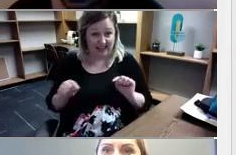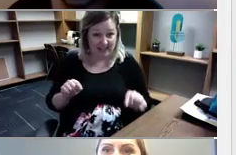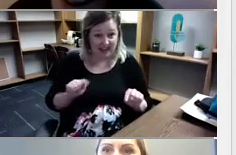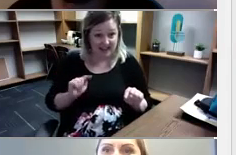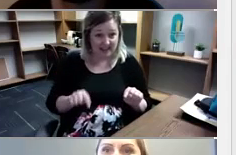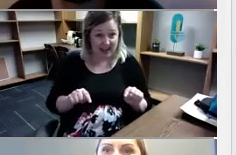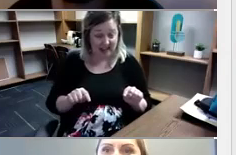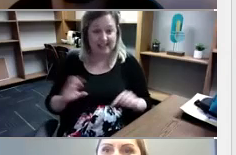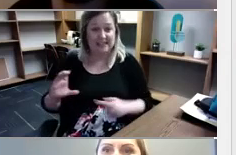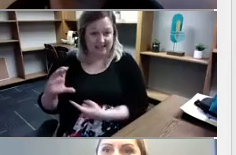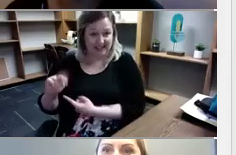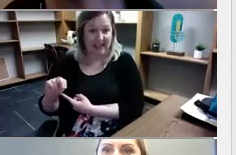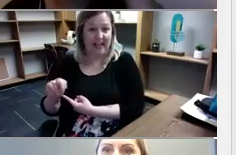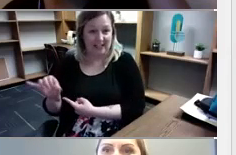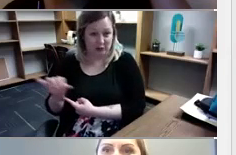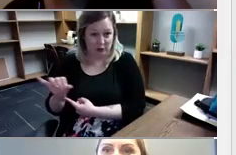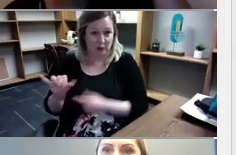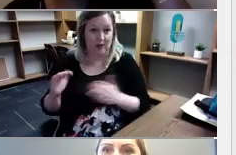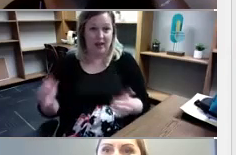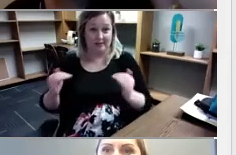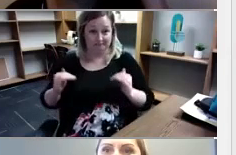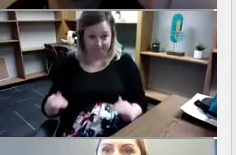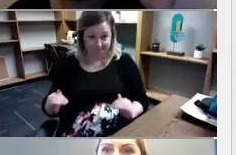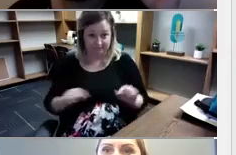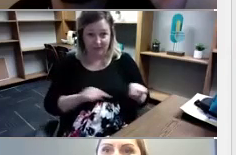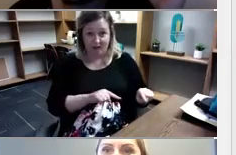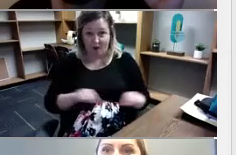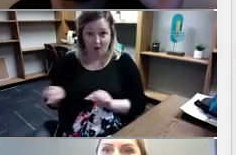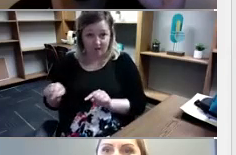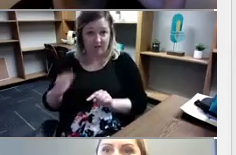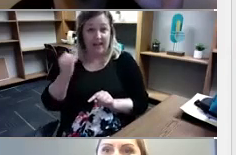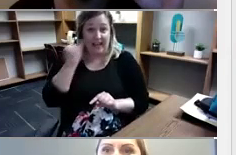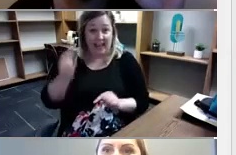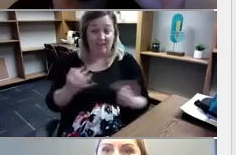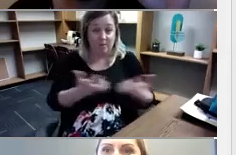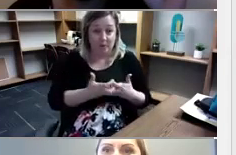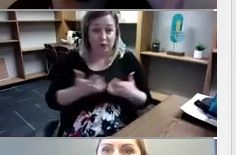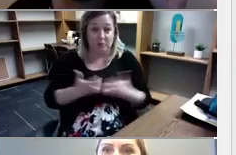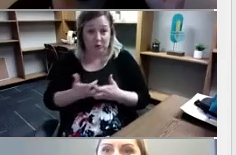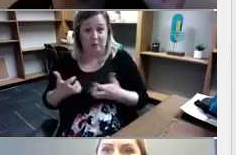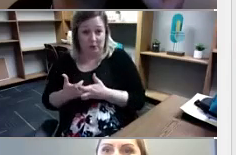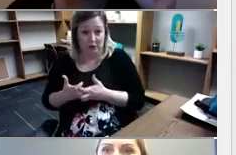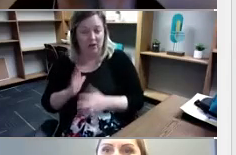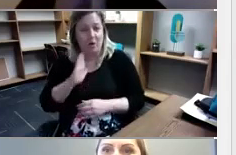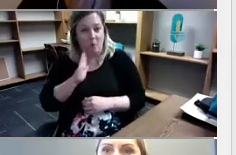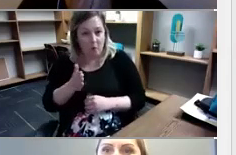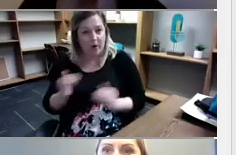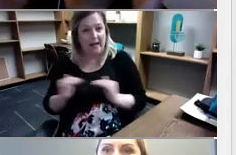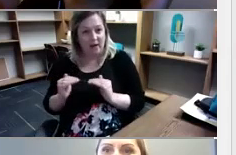And again, summation of all of these things, merging them together, would again give us Cn, right? Because each time we are